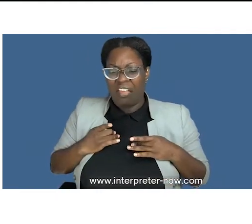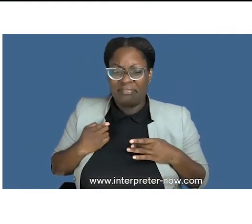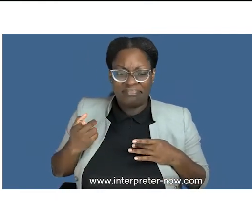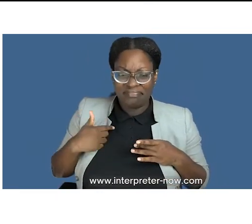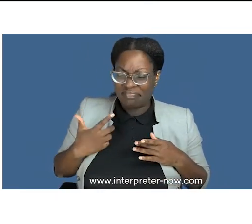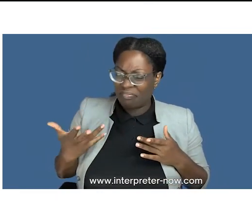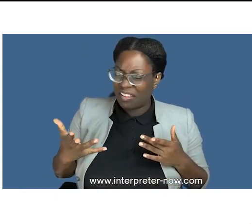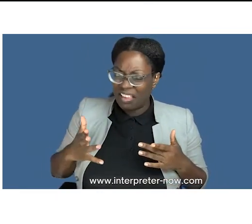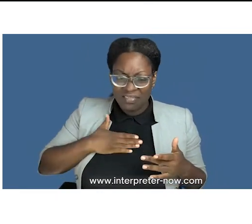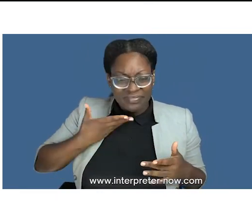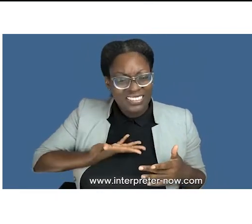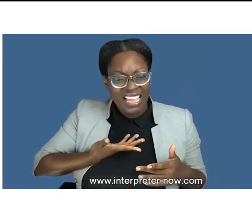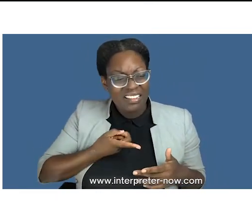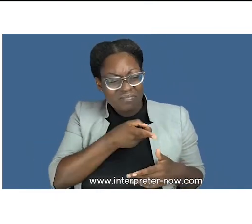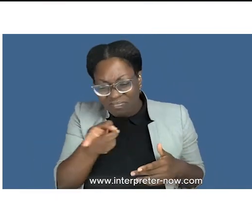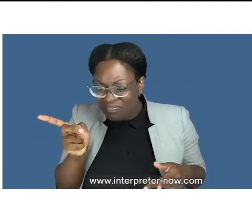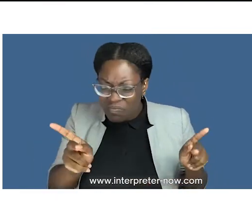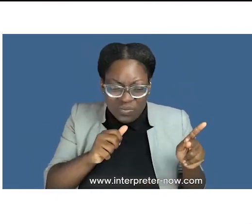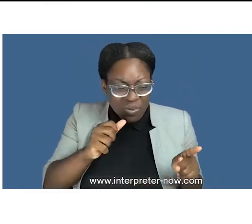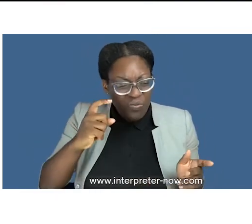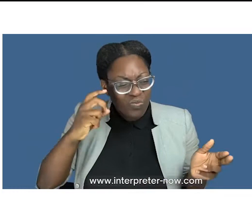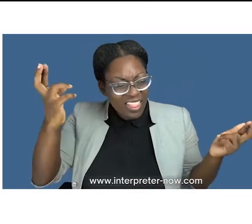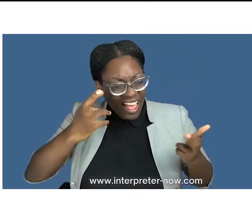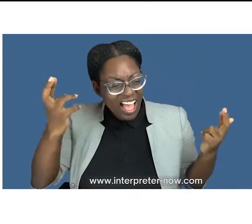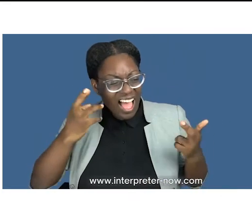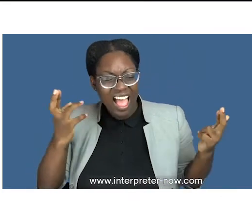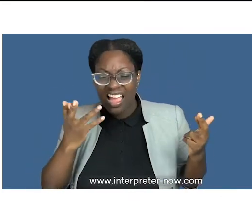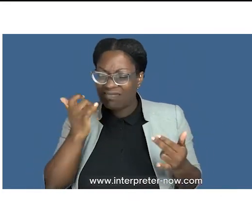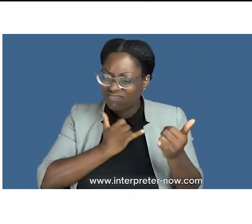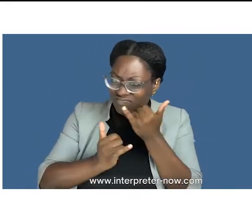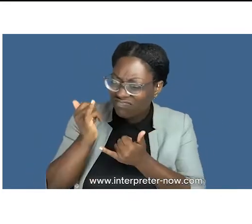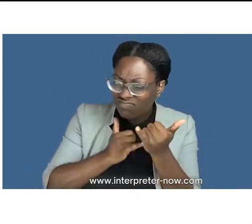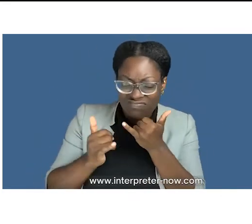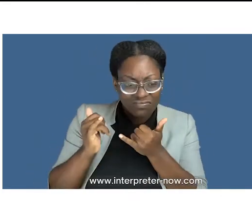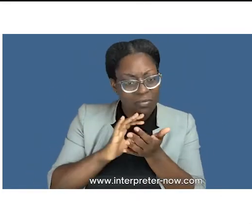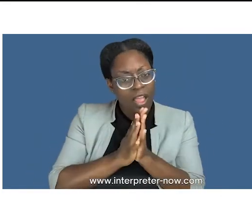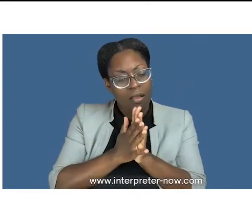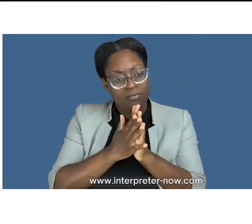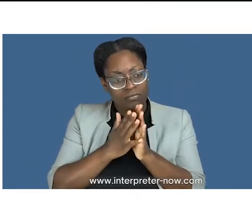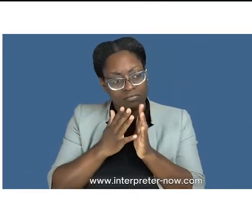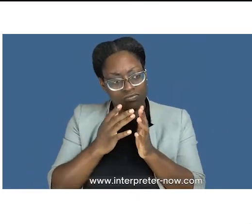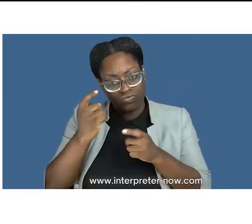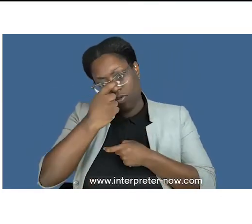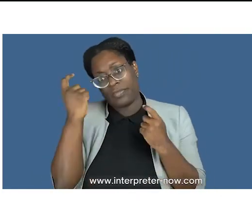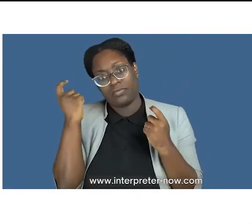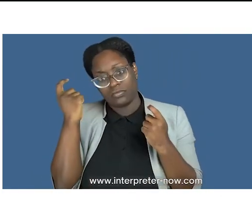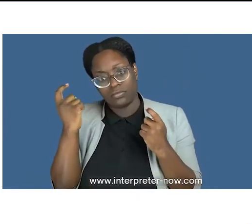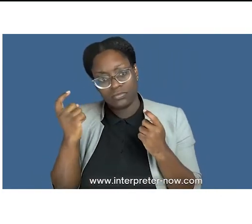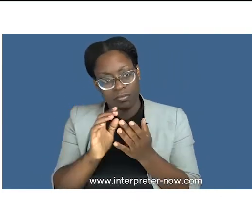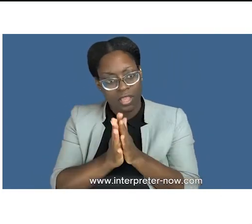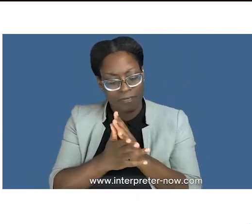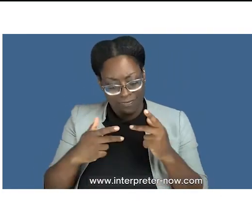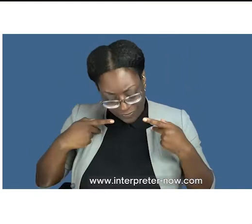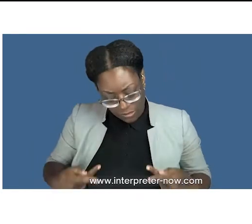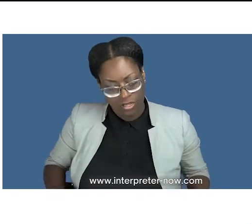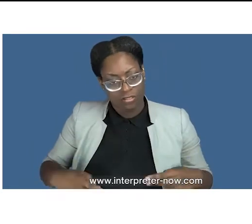does. That's the studies show that it does, and trauma that we experience can turn